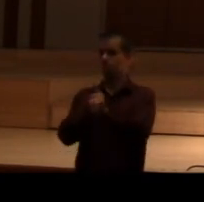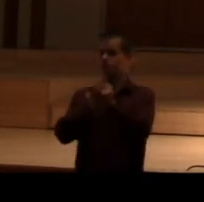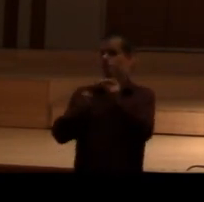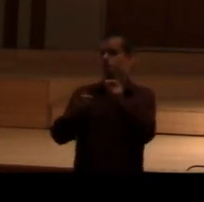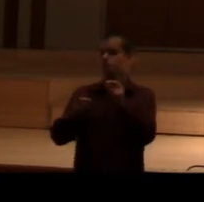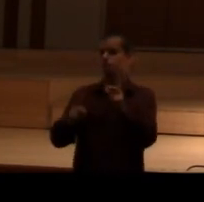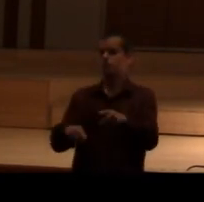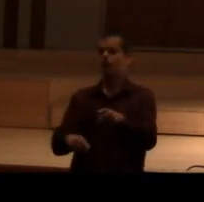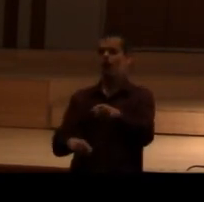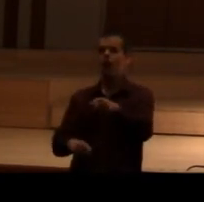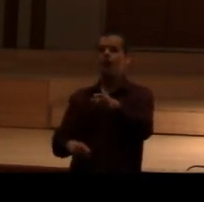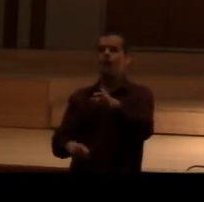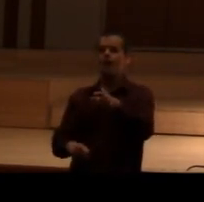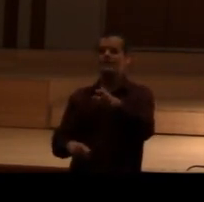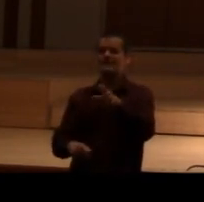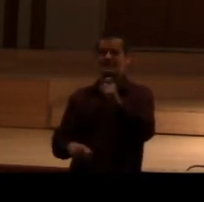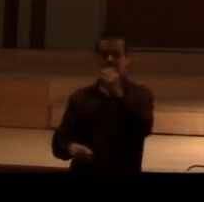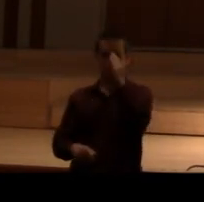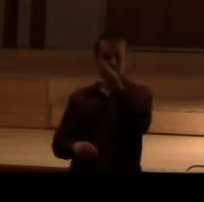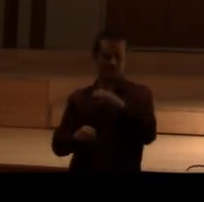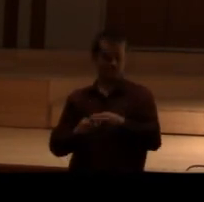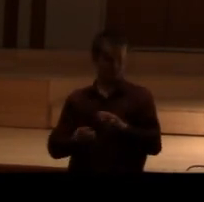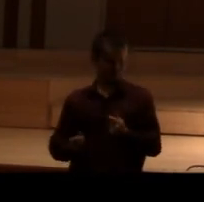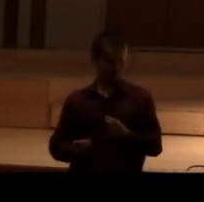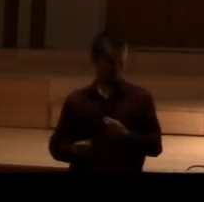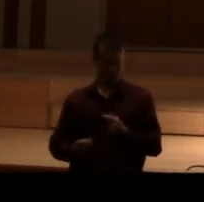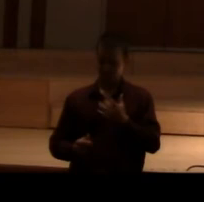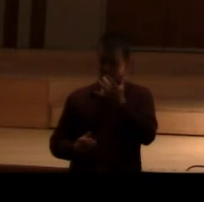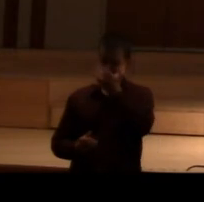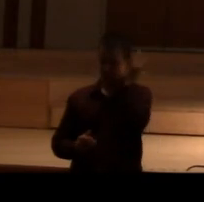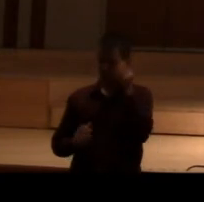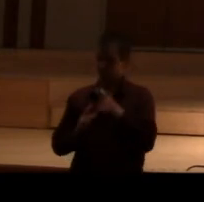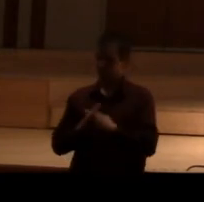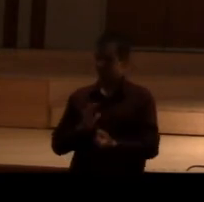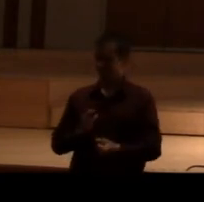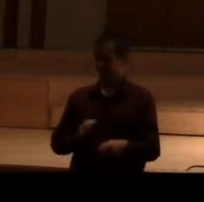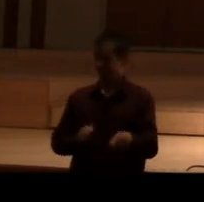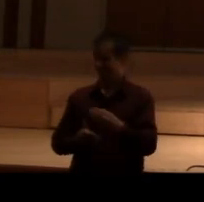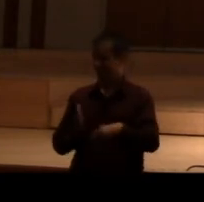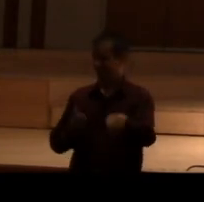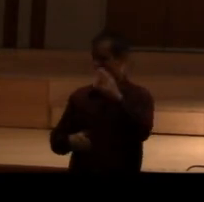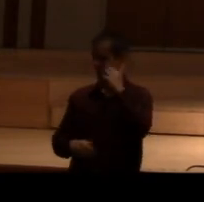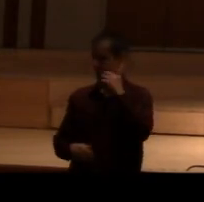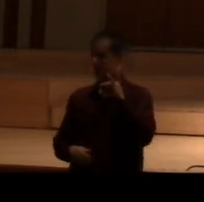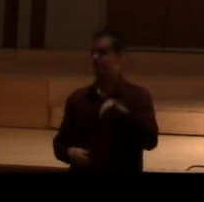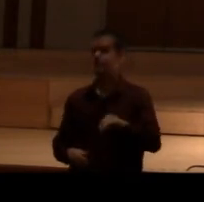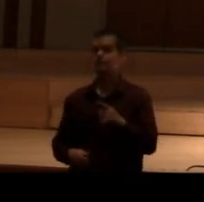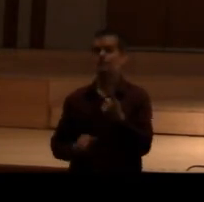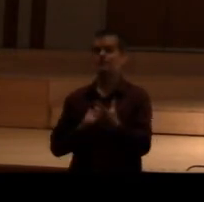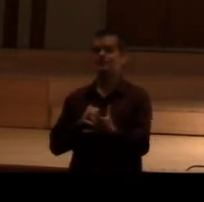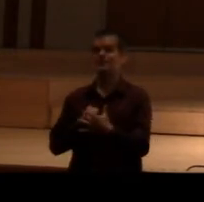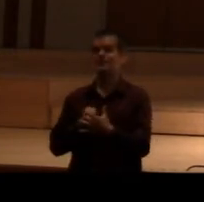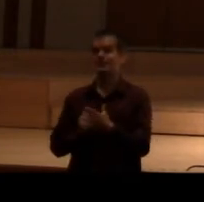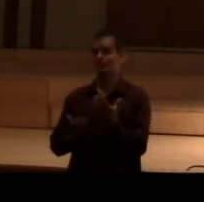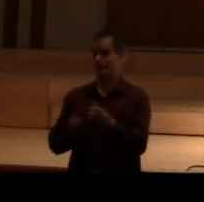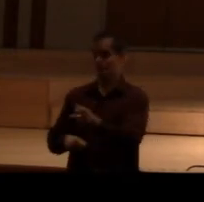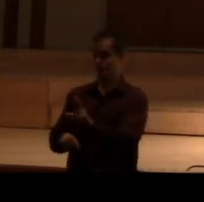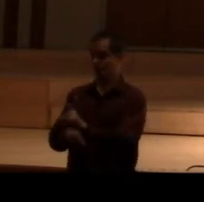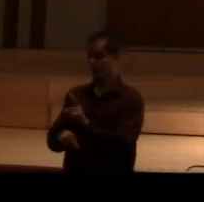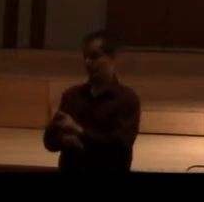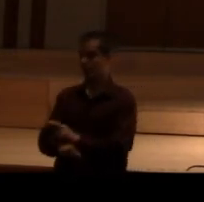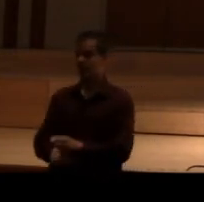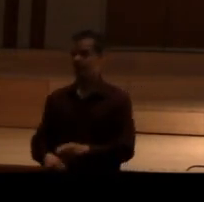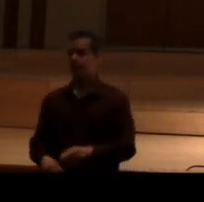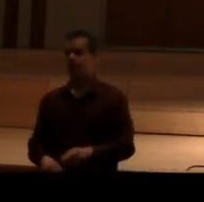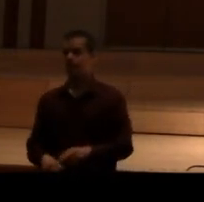name you know you should know, but you've forgotten? Some of you have? Okay, well, a technique that maybe some of you have used is,